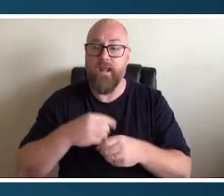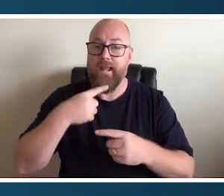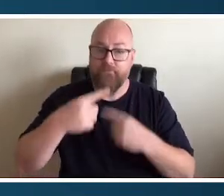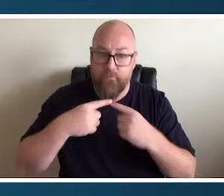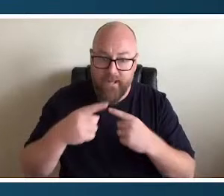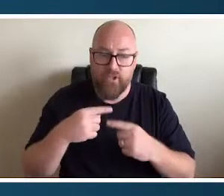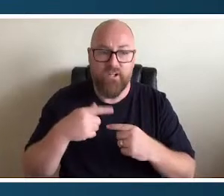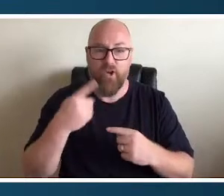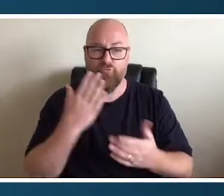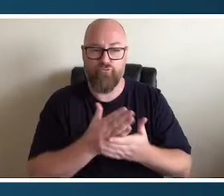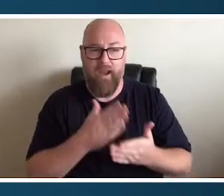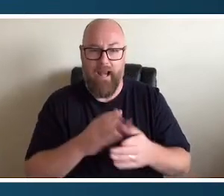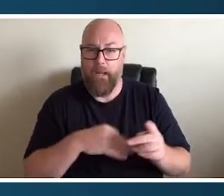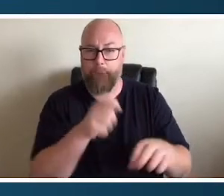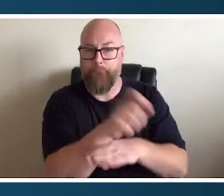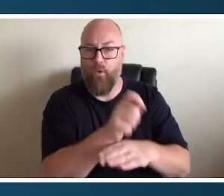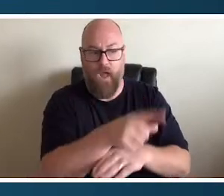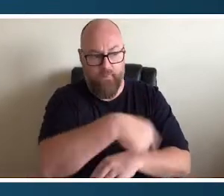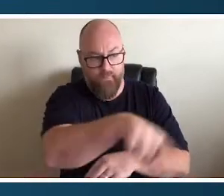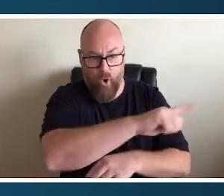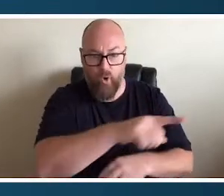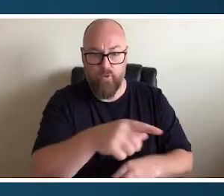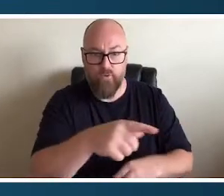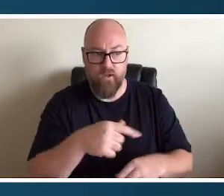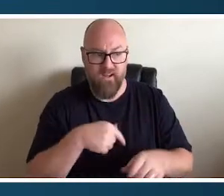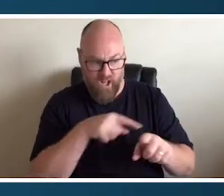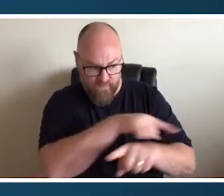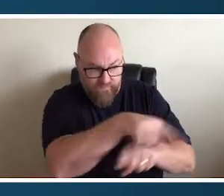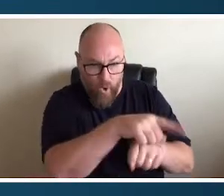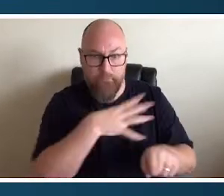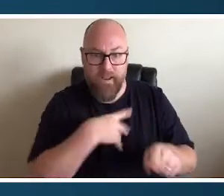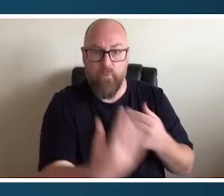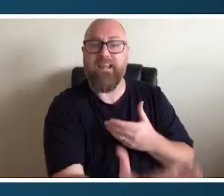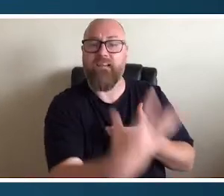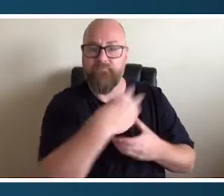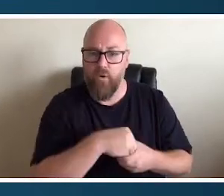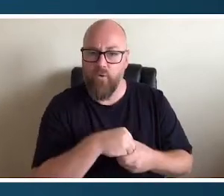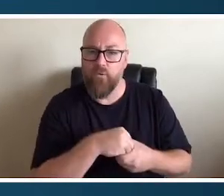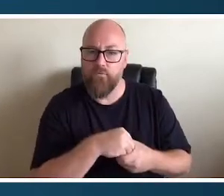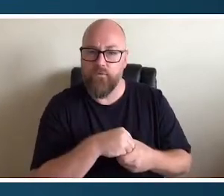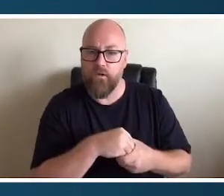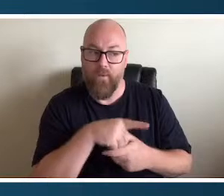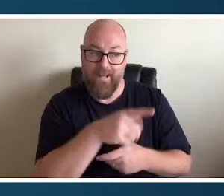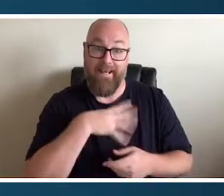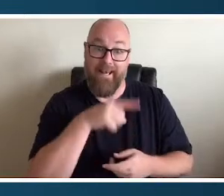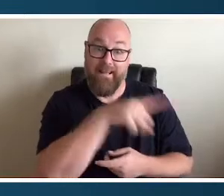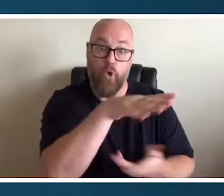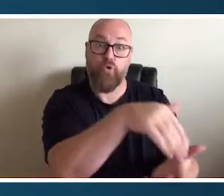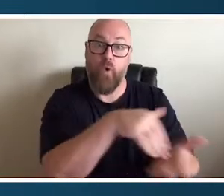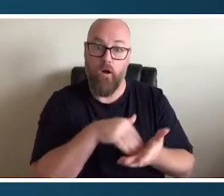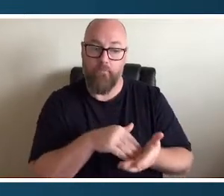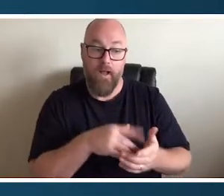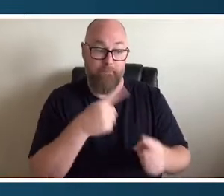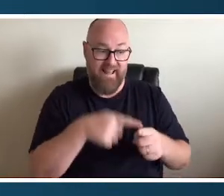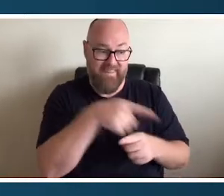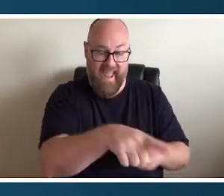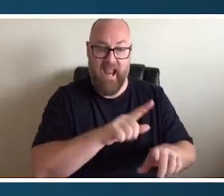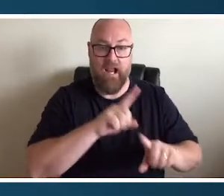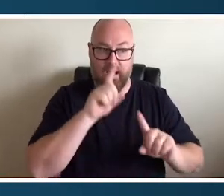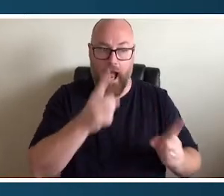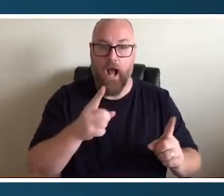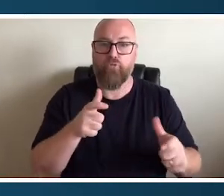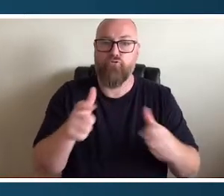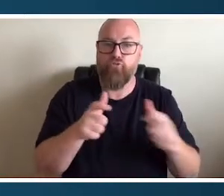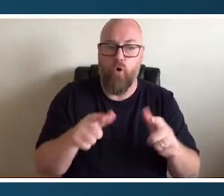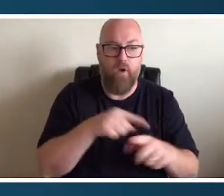When affected individuals are not actively engaged in designing the aid they receive, the risk increases that